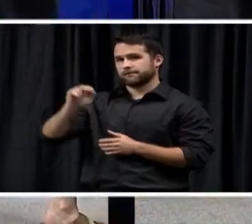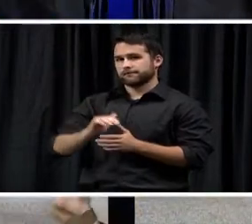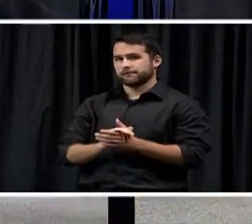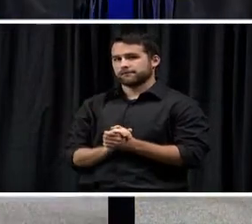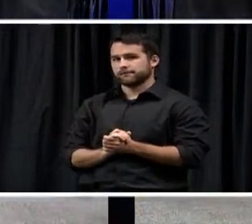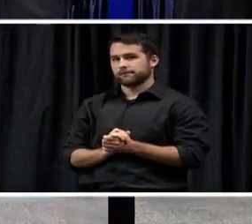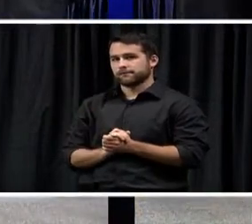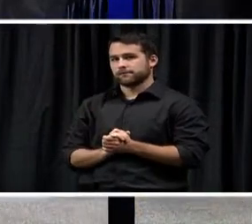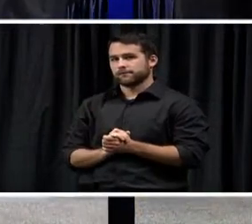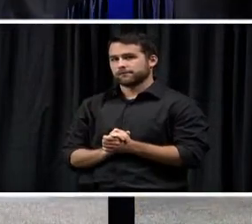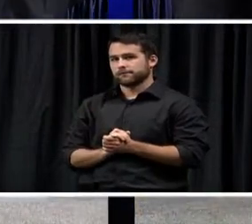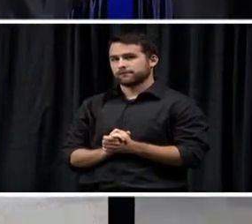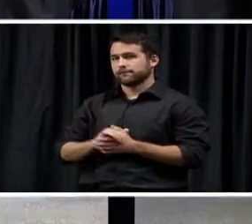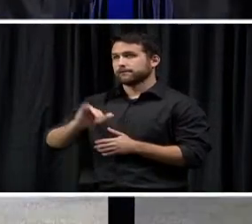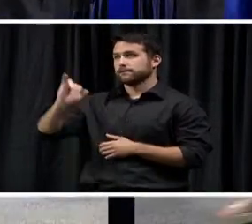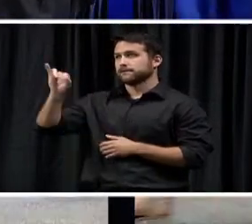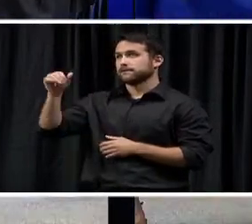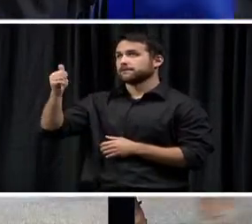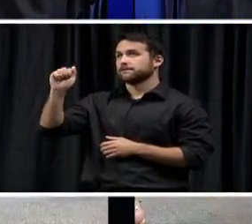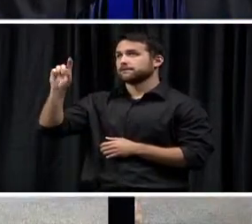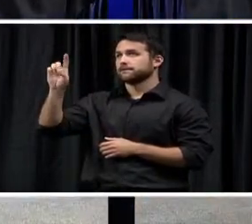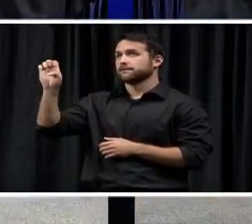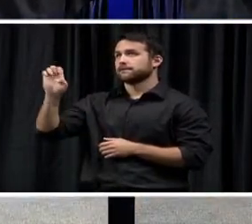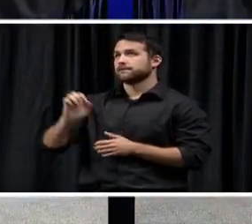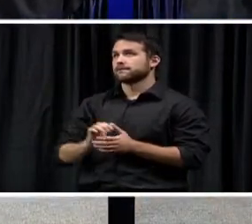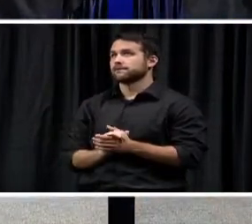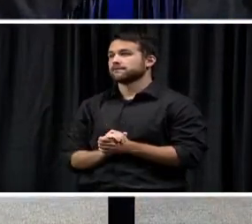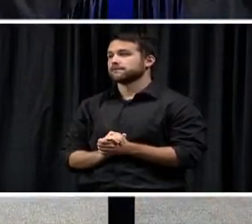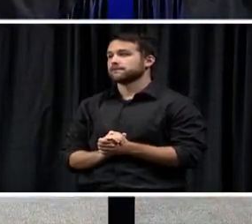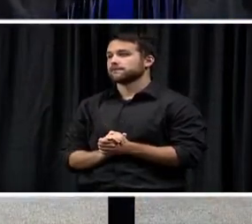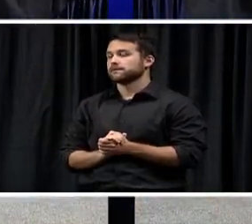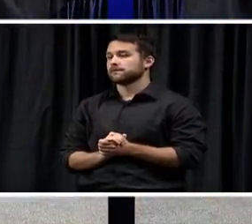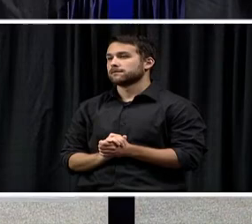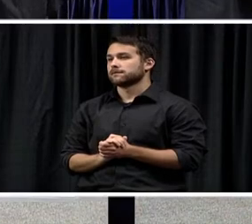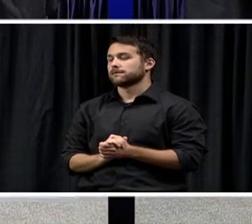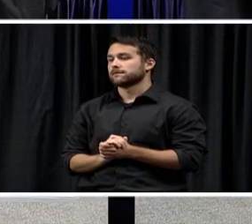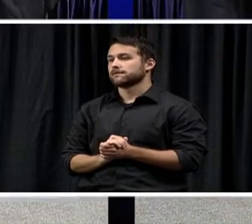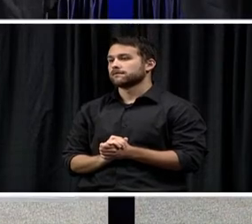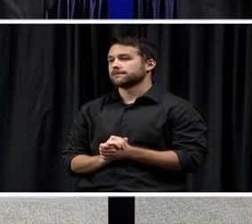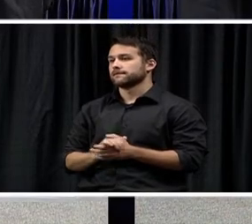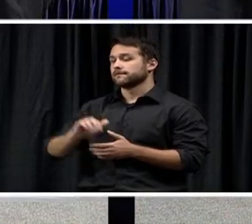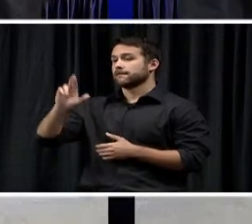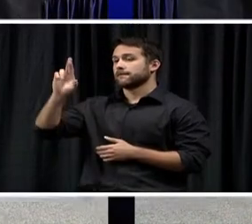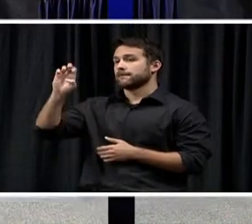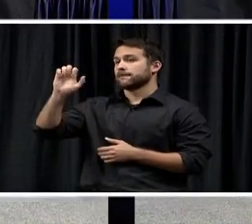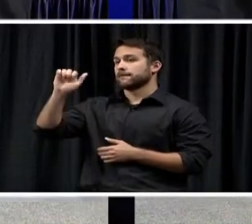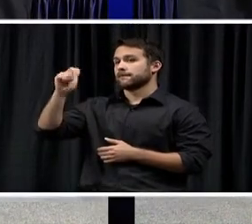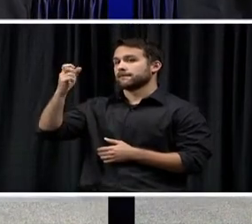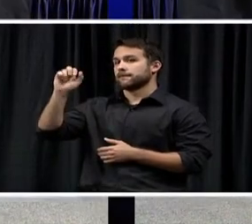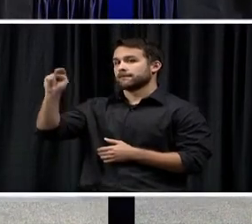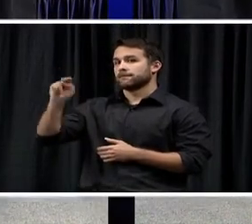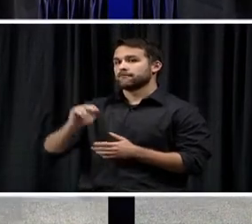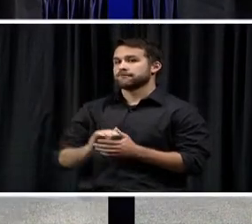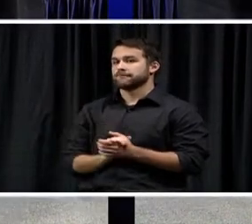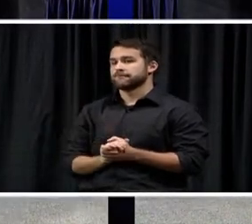Spears. Jade Yasmin Suarez Piedra. Reagan Faith